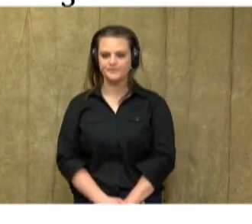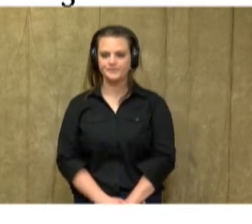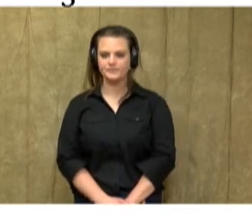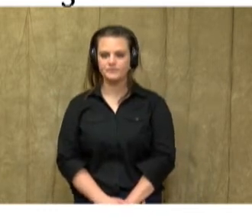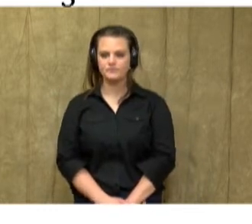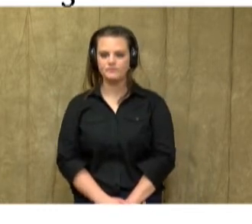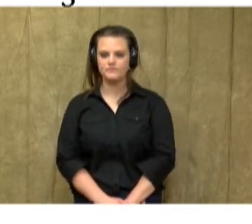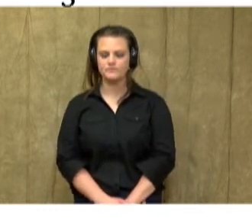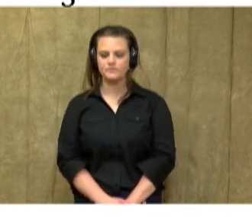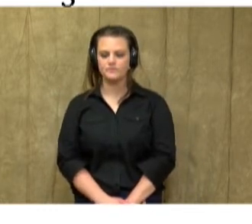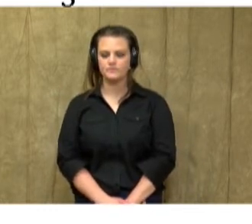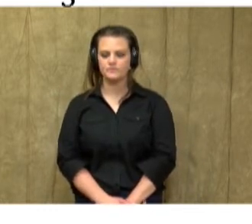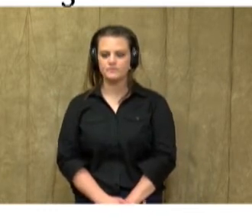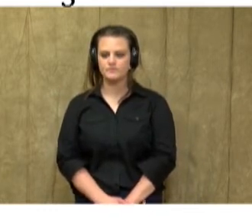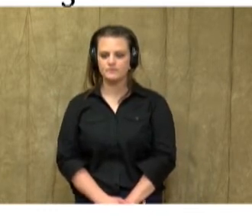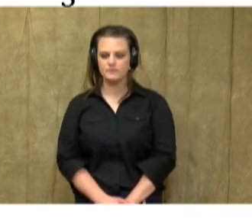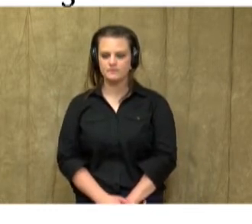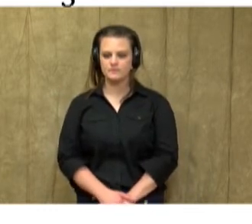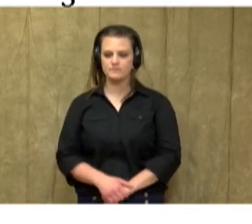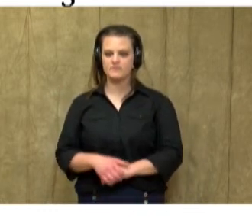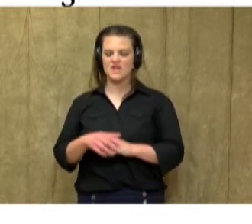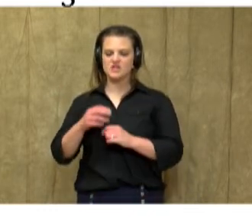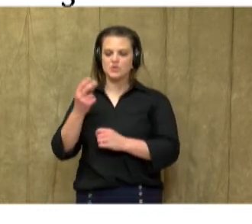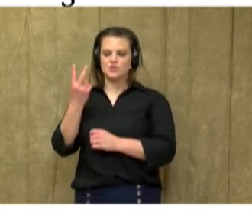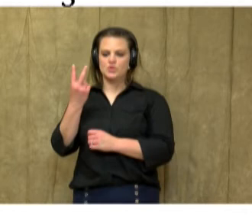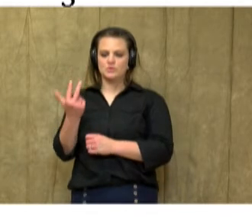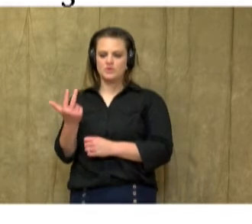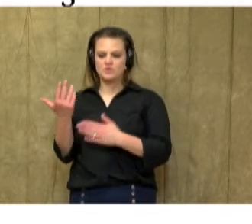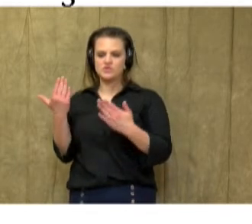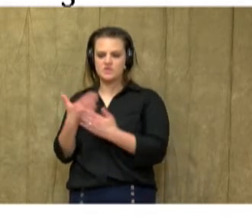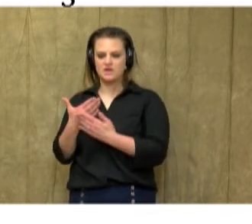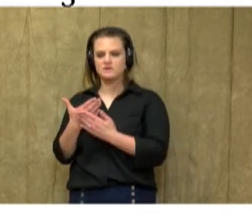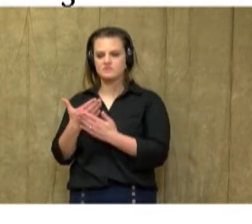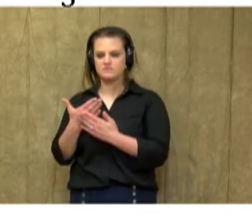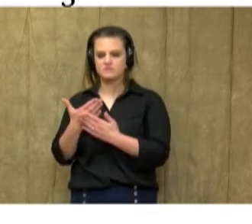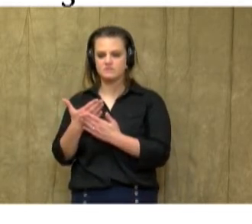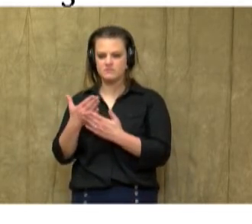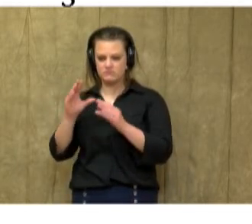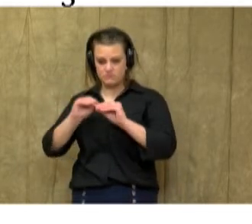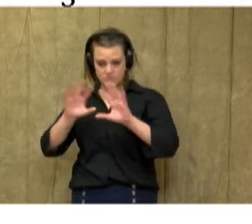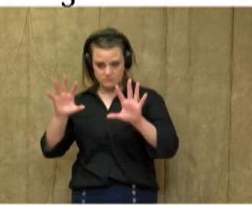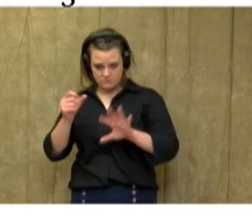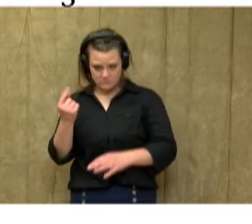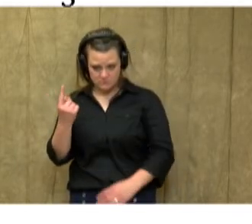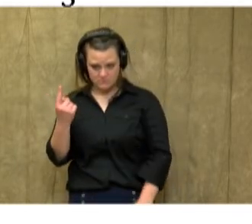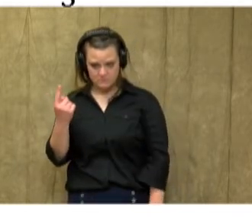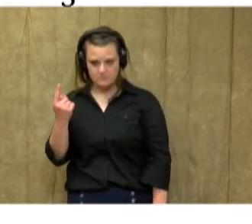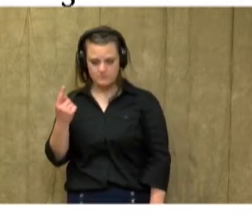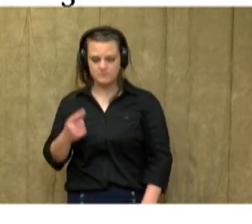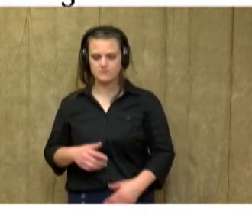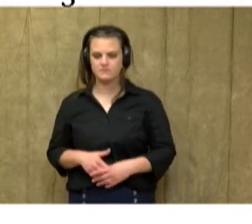There they are. There's my 2/3. Does that make sense?